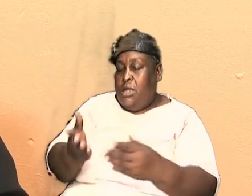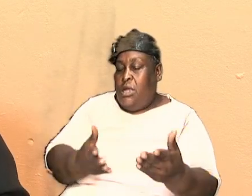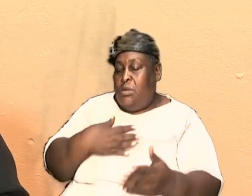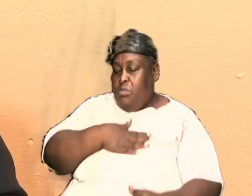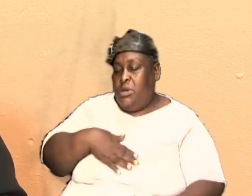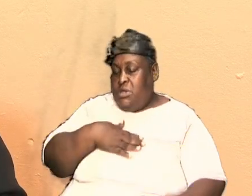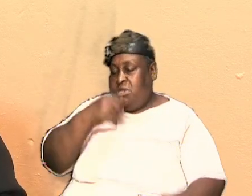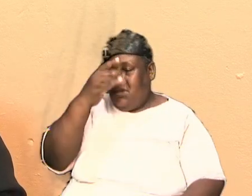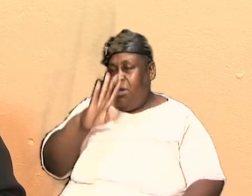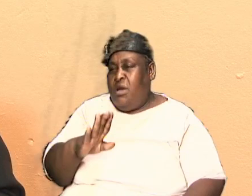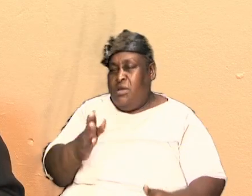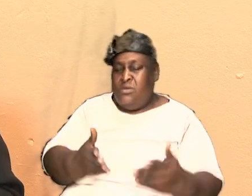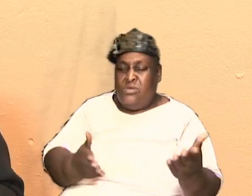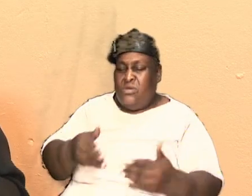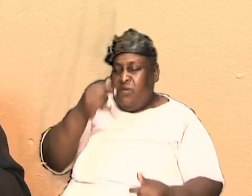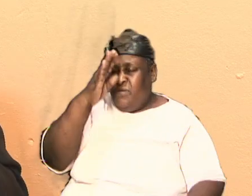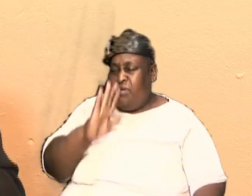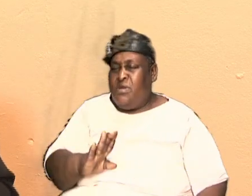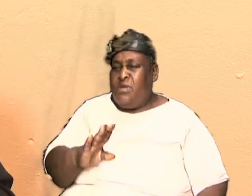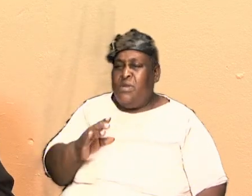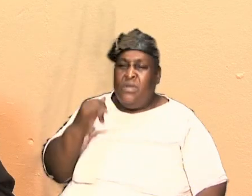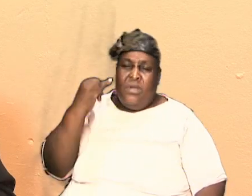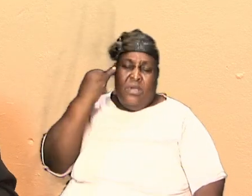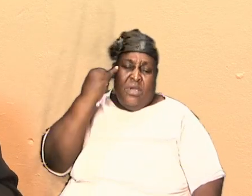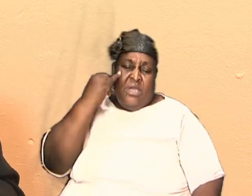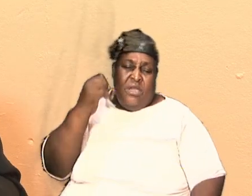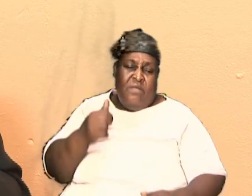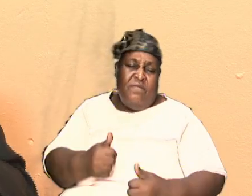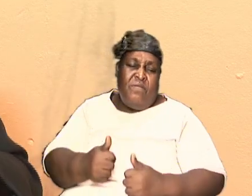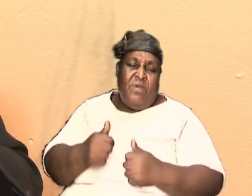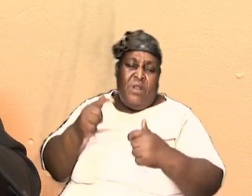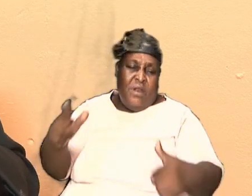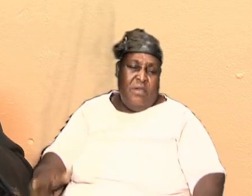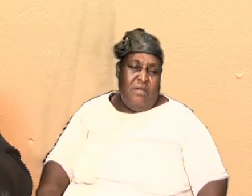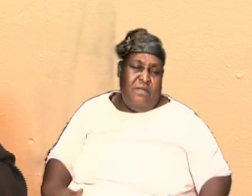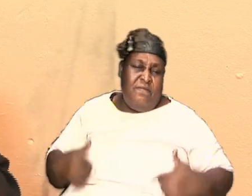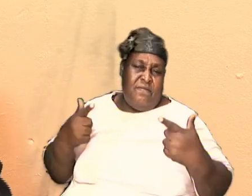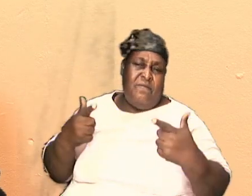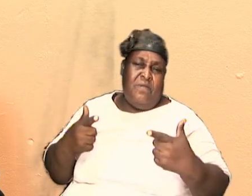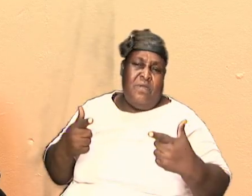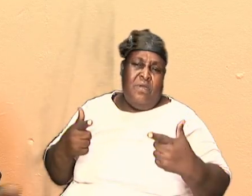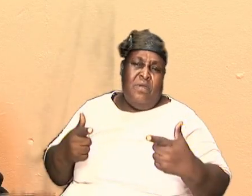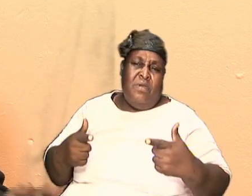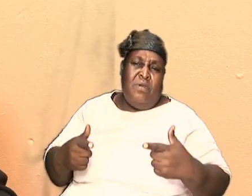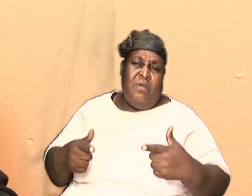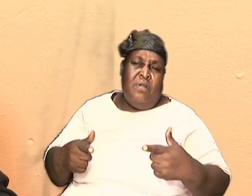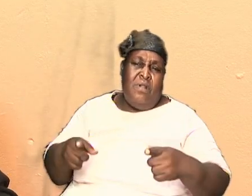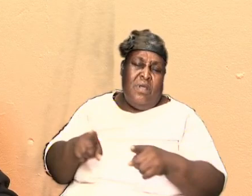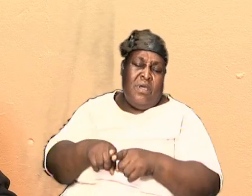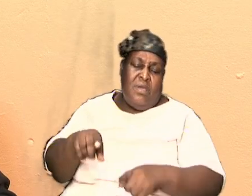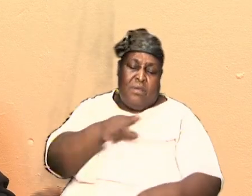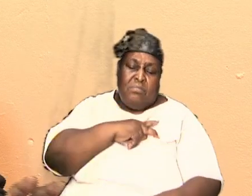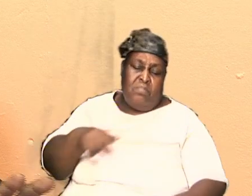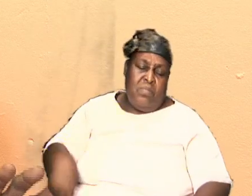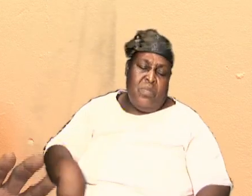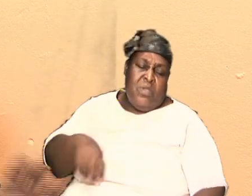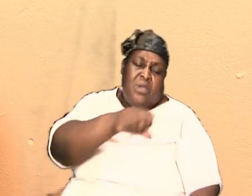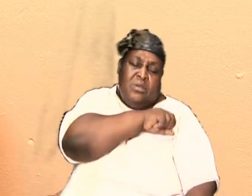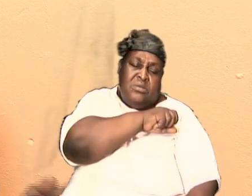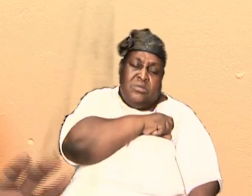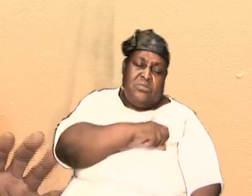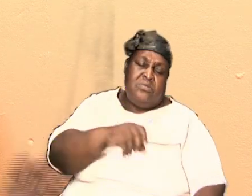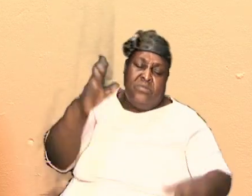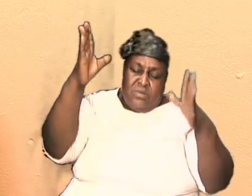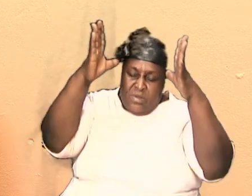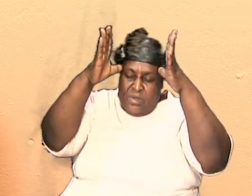Lord. If we follow and if we go down the line of King Saul, where we are